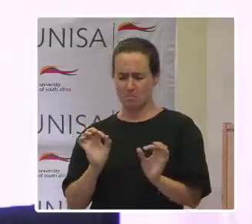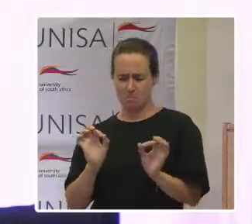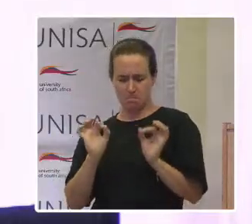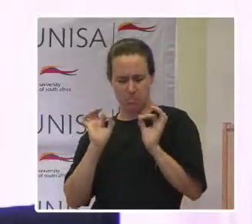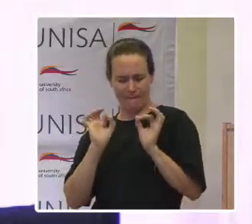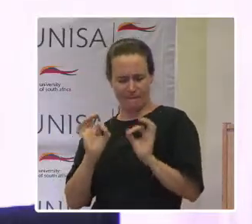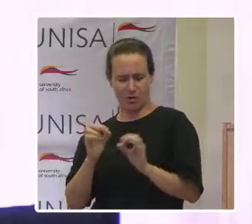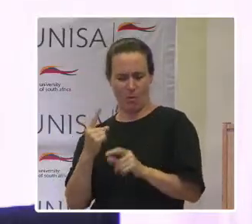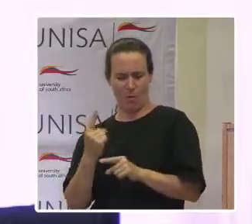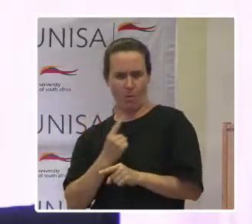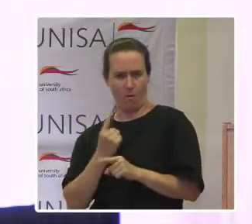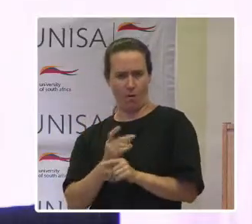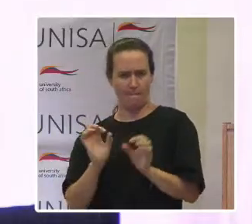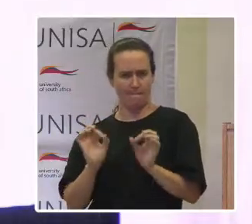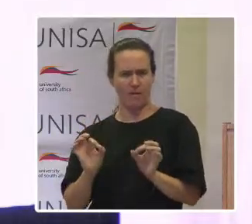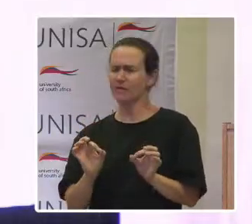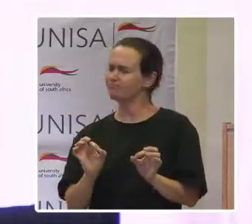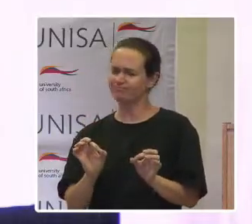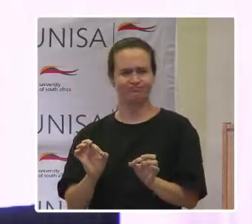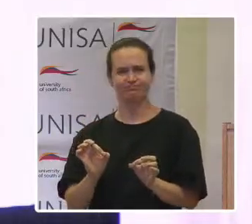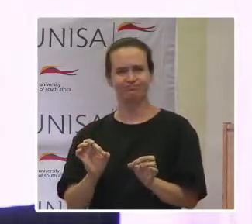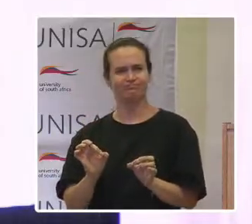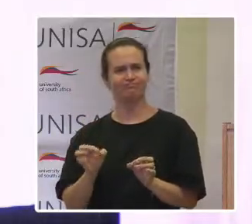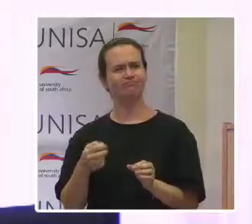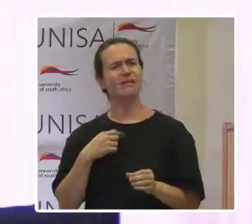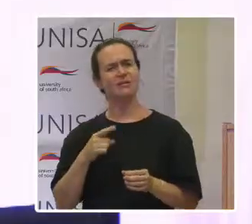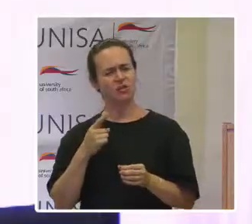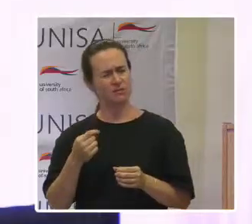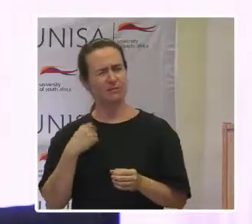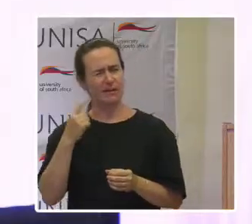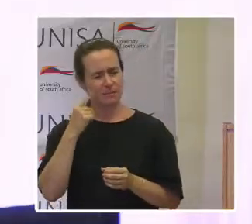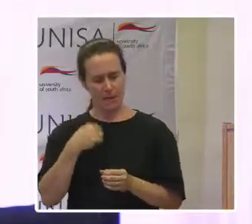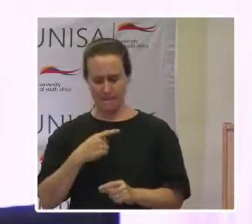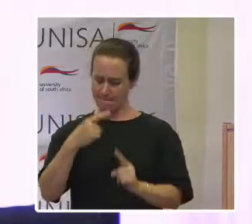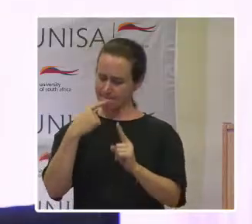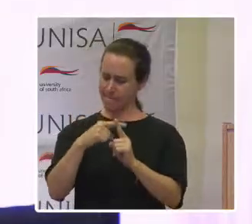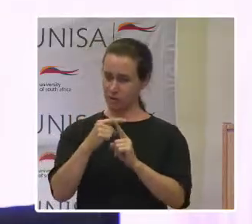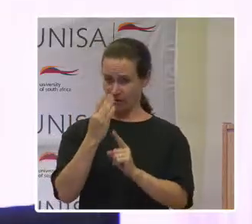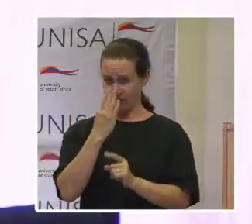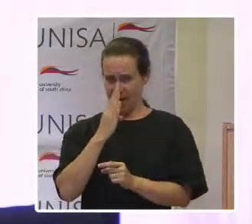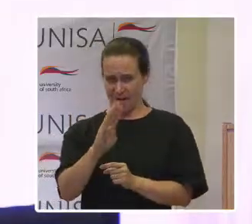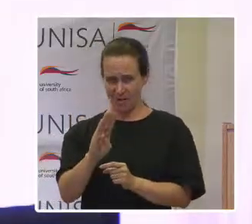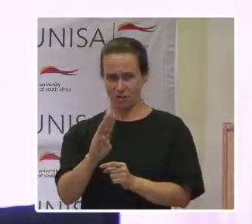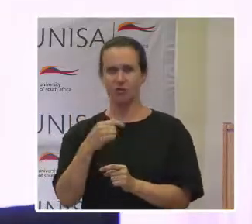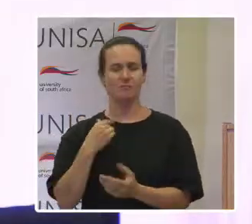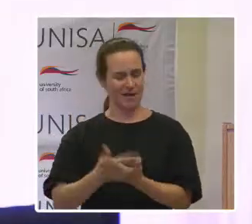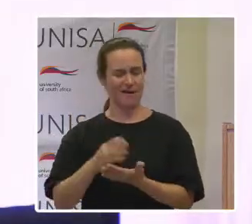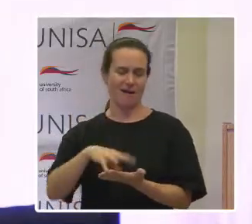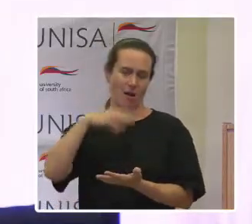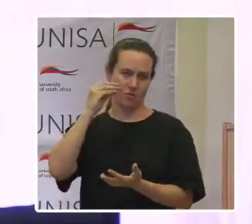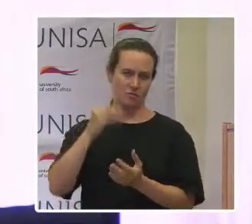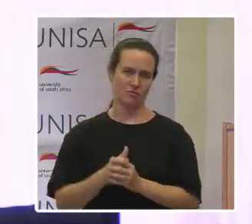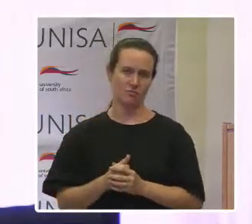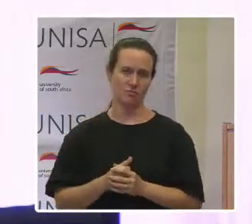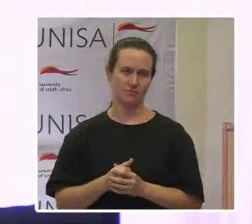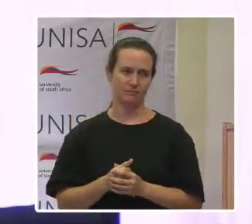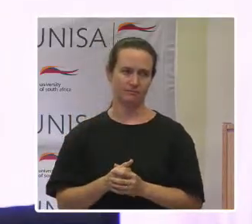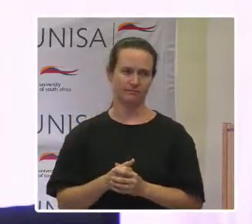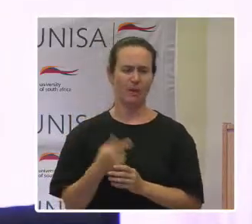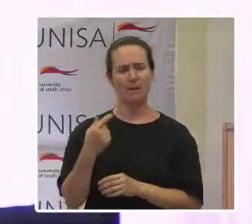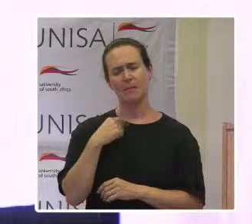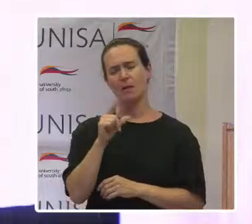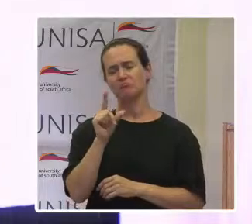perfectionist. Just lay yourself and give a positive attitude, and from it you will learn. But I'm